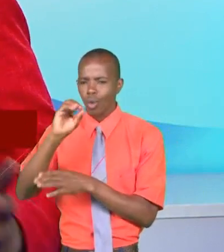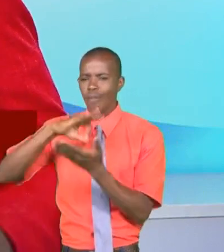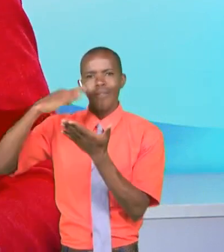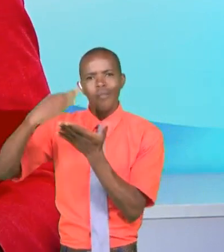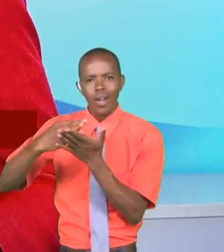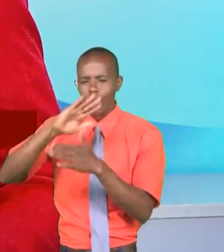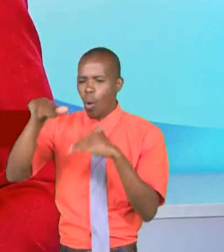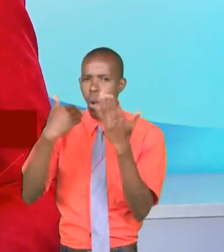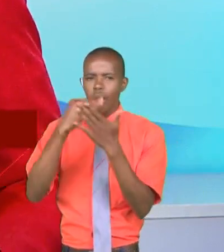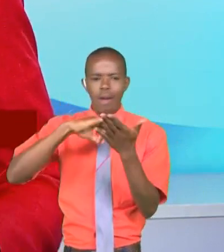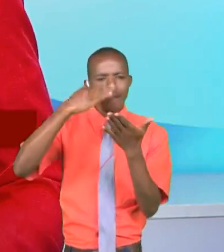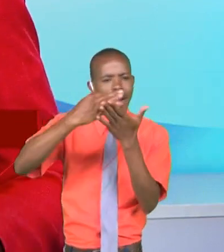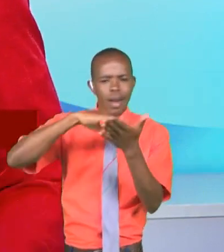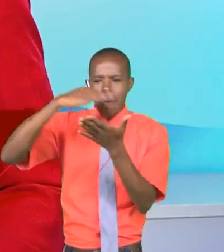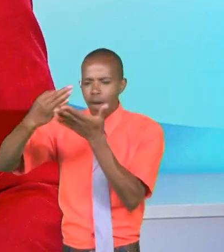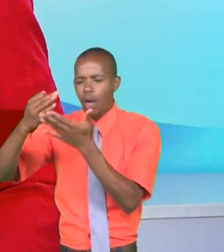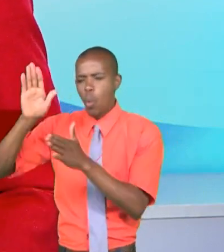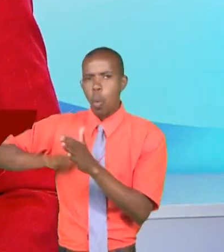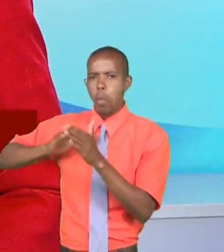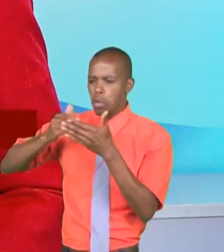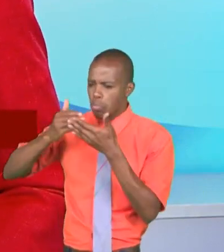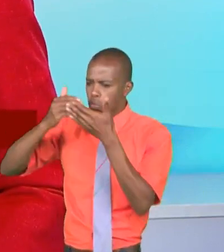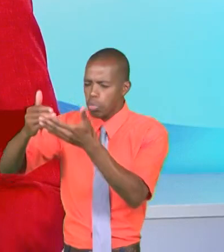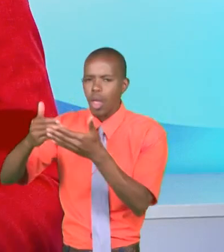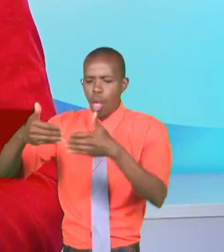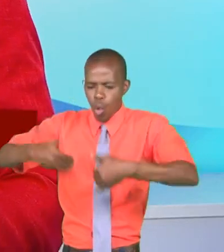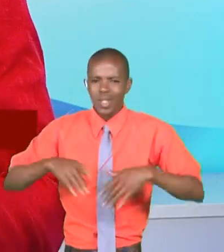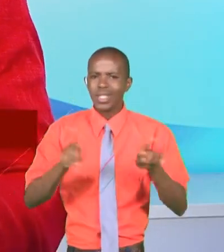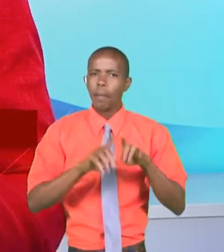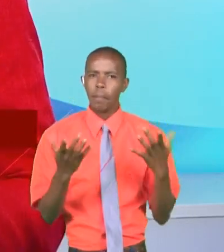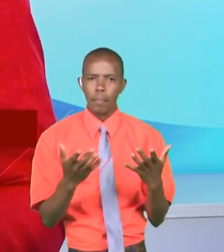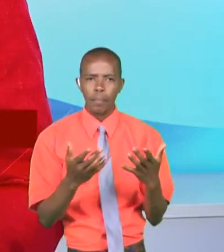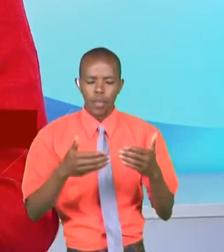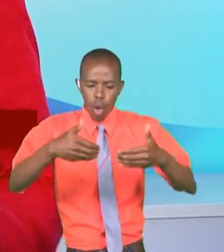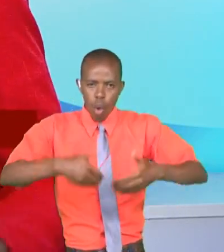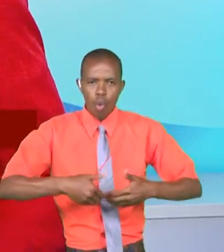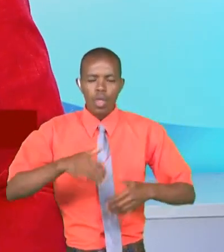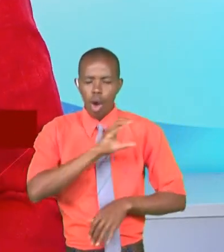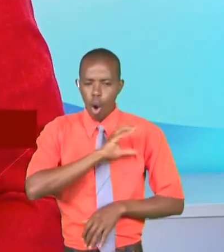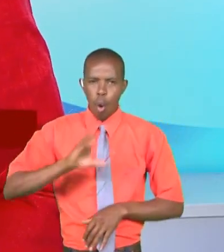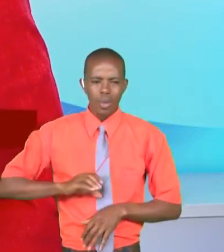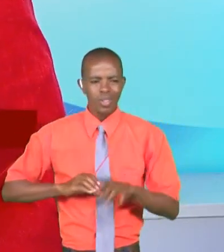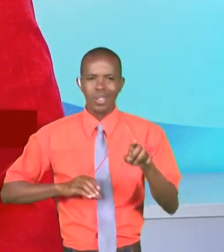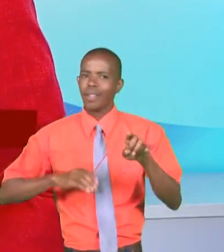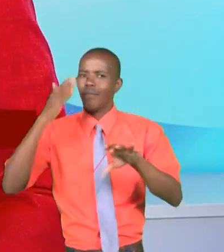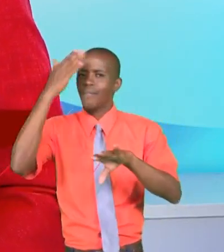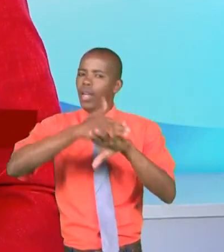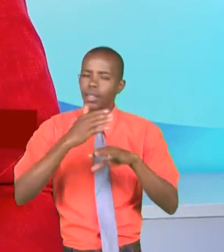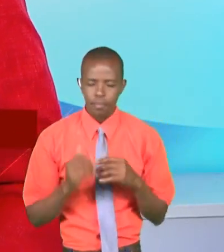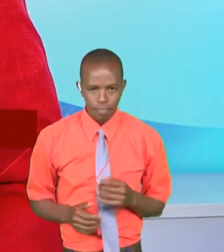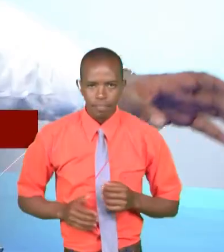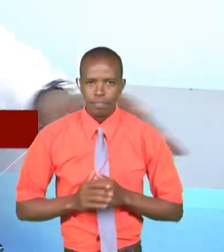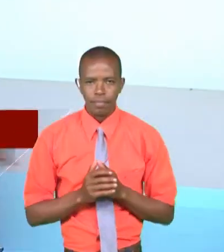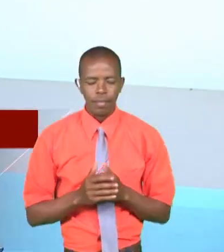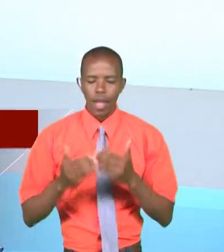and all those funds that look at women and youth? So this youth commission thing is a facade. Thank you.